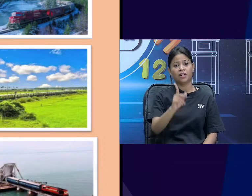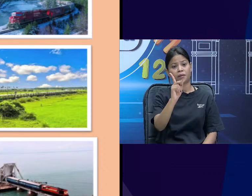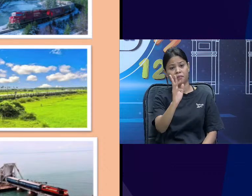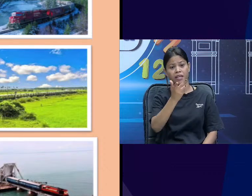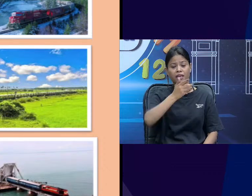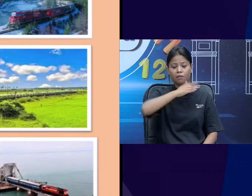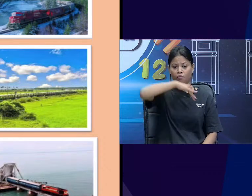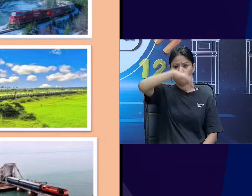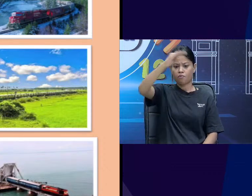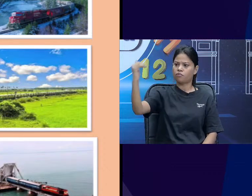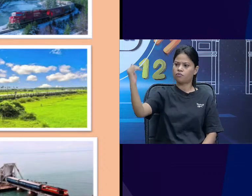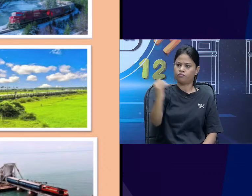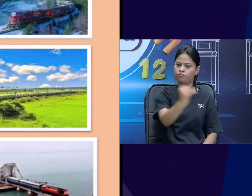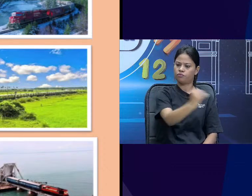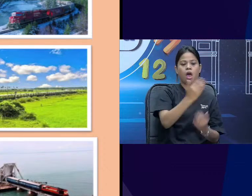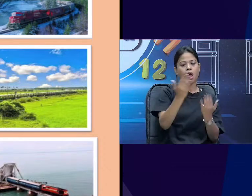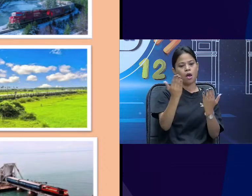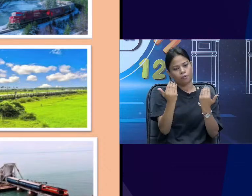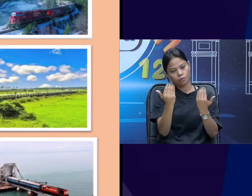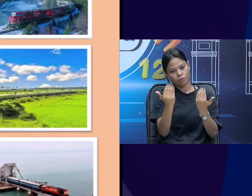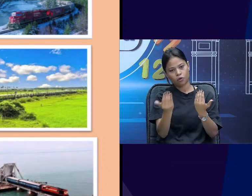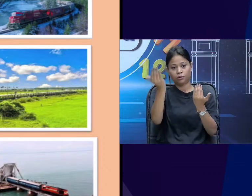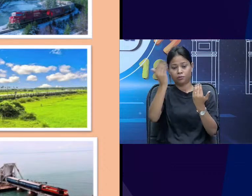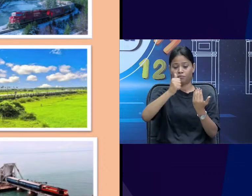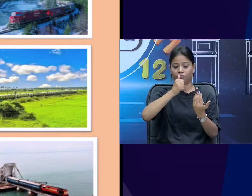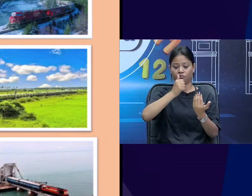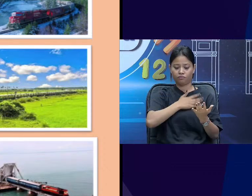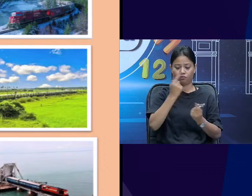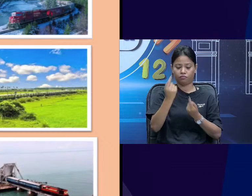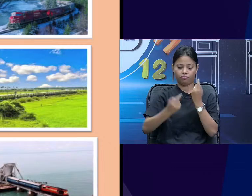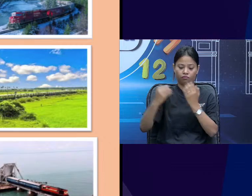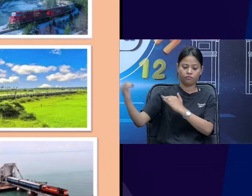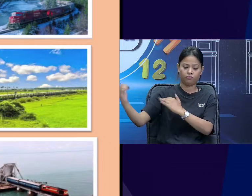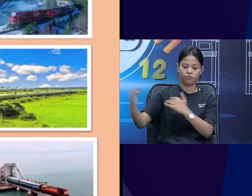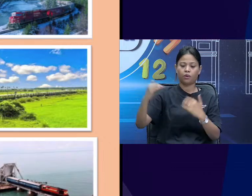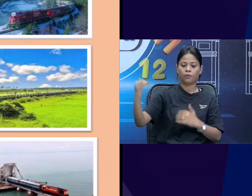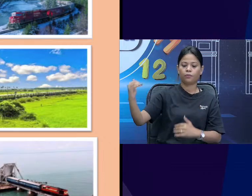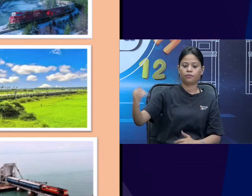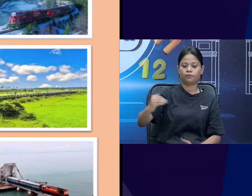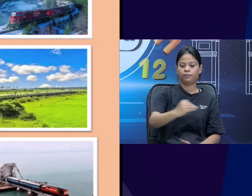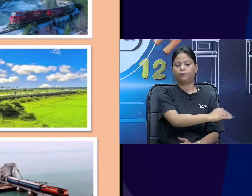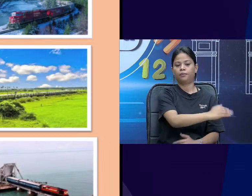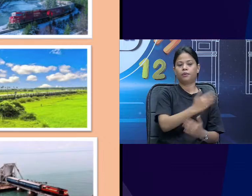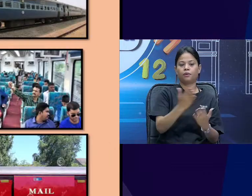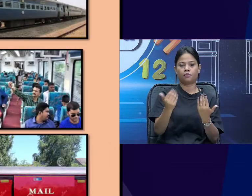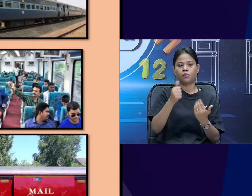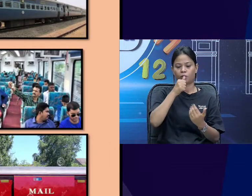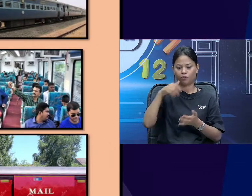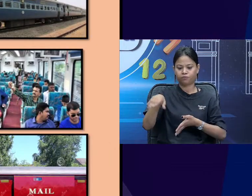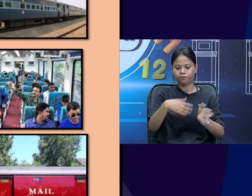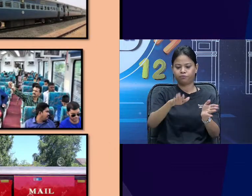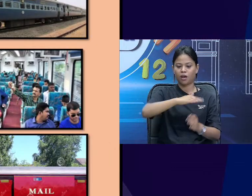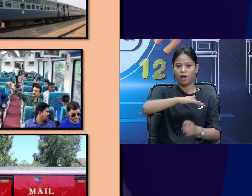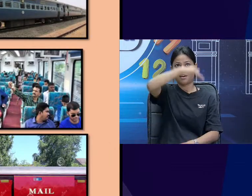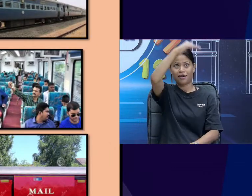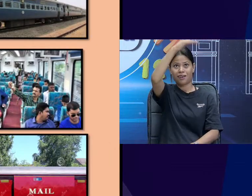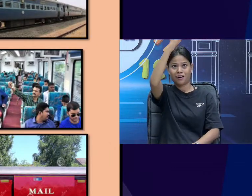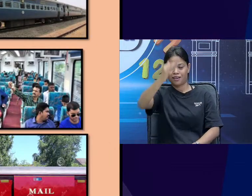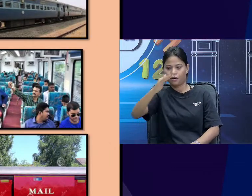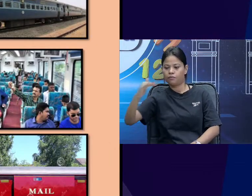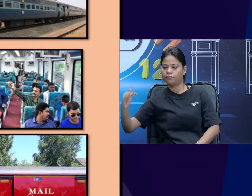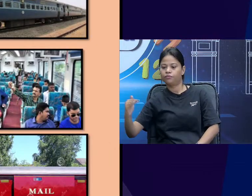and pass through rivers. Okay. Then what does the train do? The train